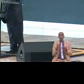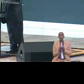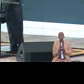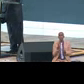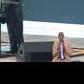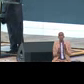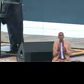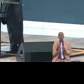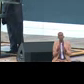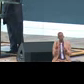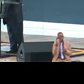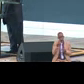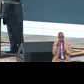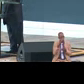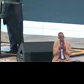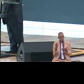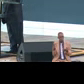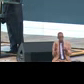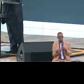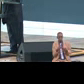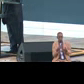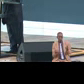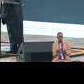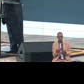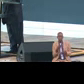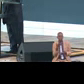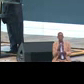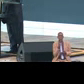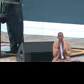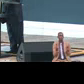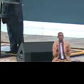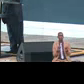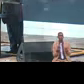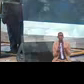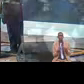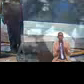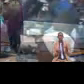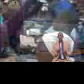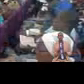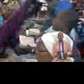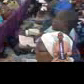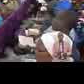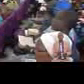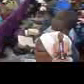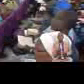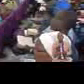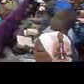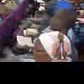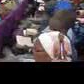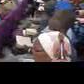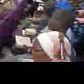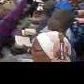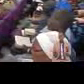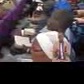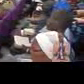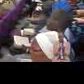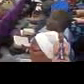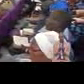even if you're looking for something to rebuke, there's nothing to rebuke? They do what they do